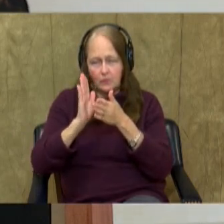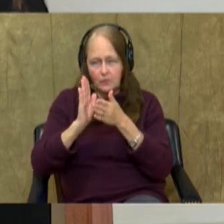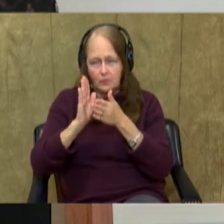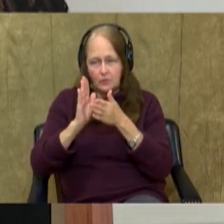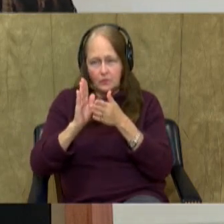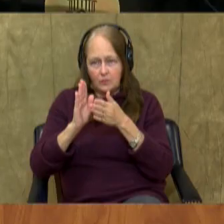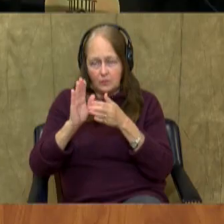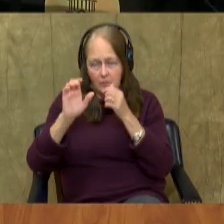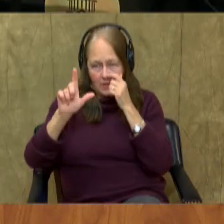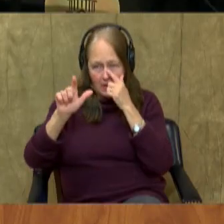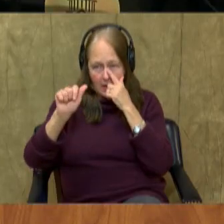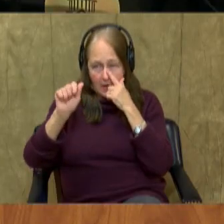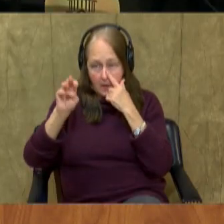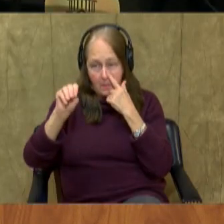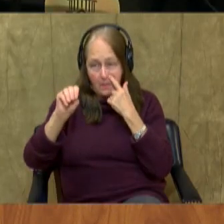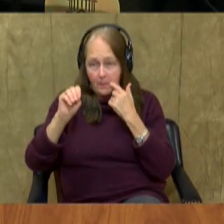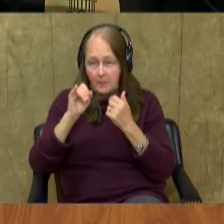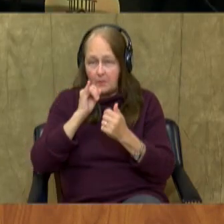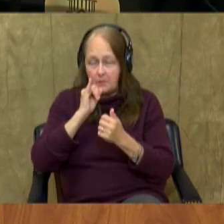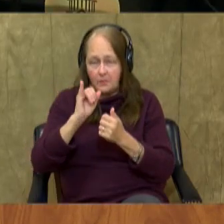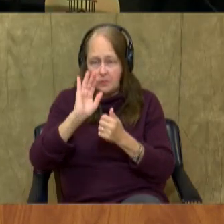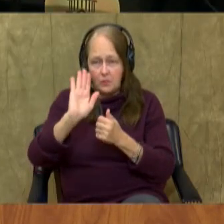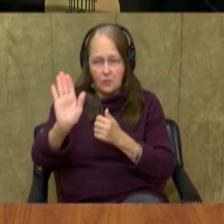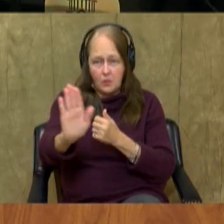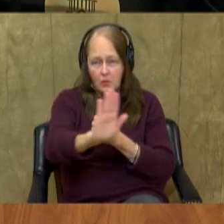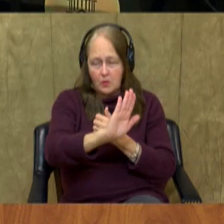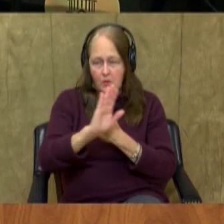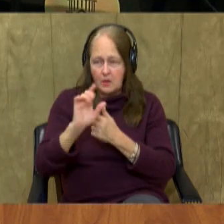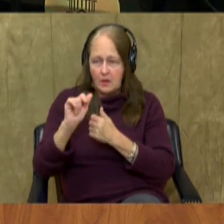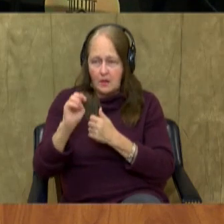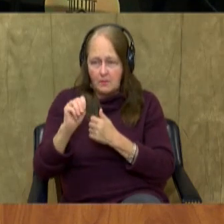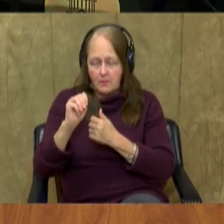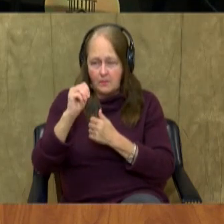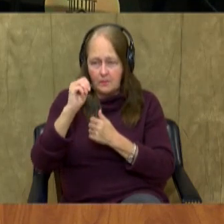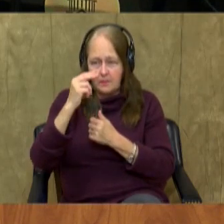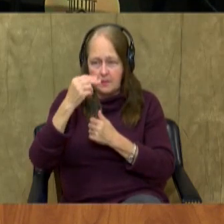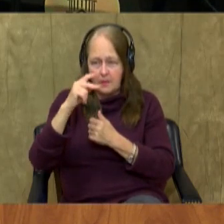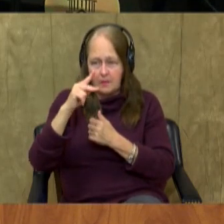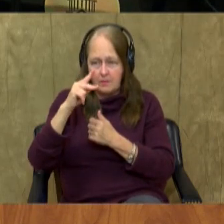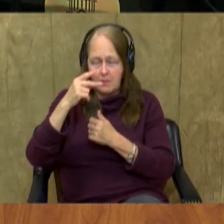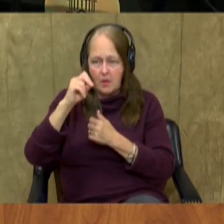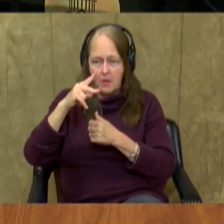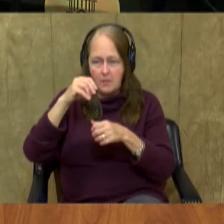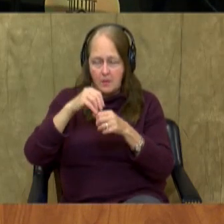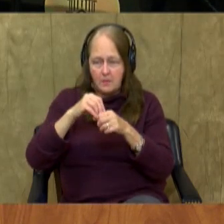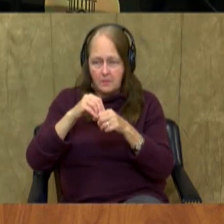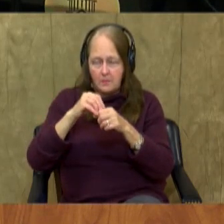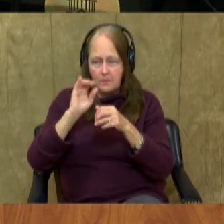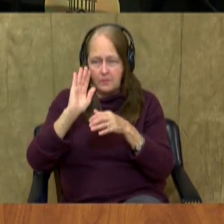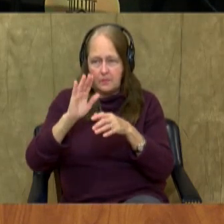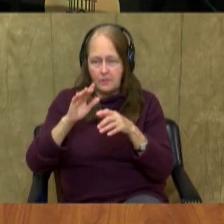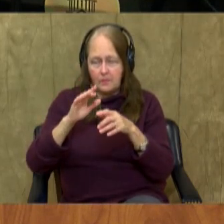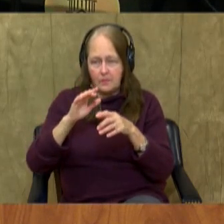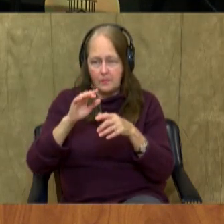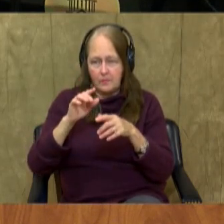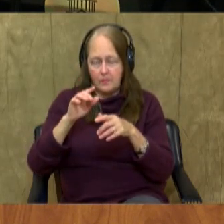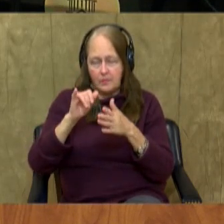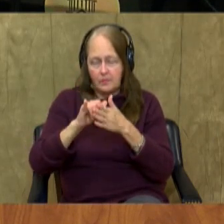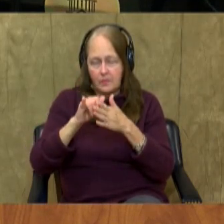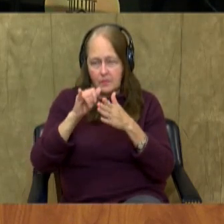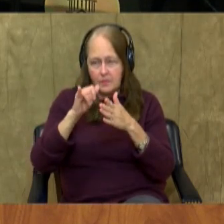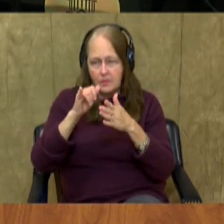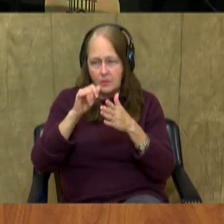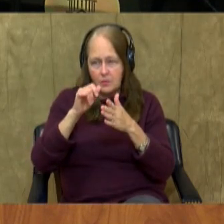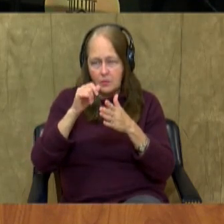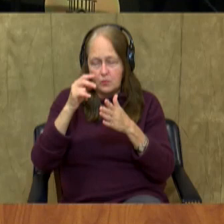claim. Our claim, or her claim, was that hip hop should be included in the literature curriculum in schools.